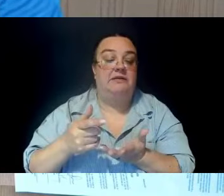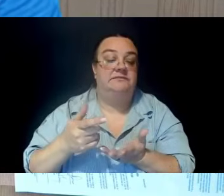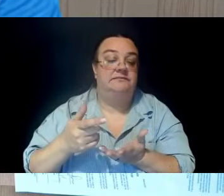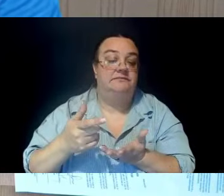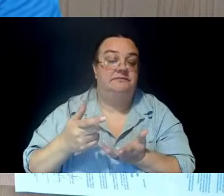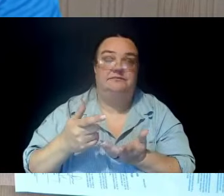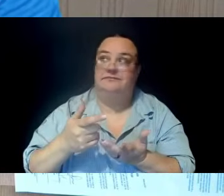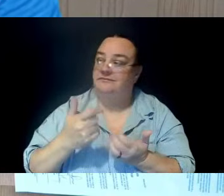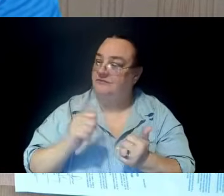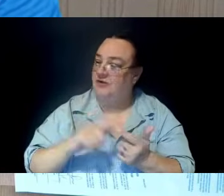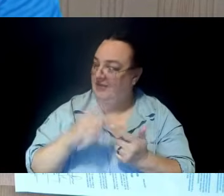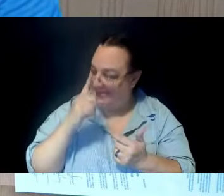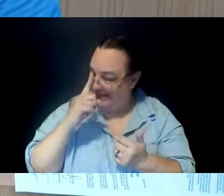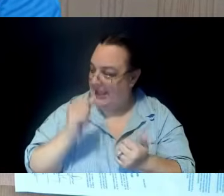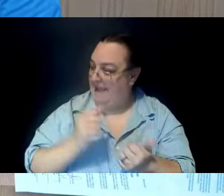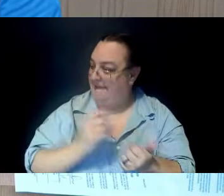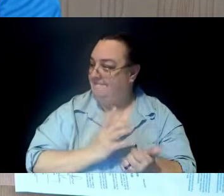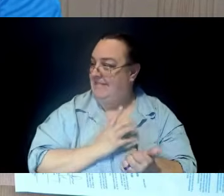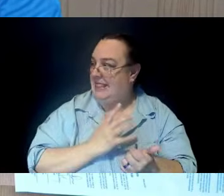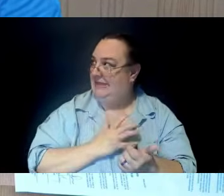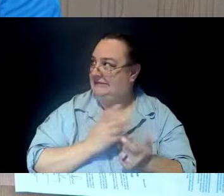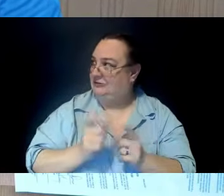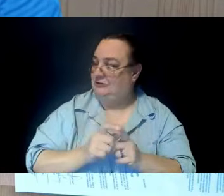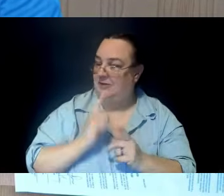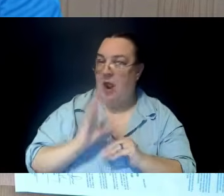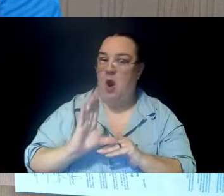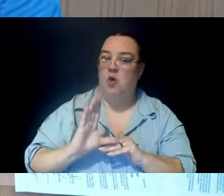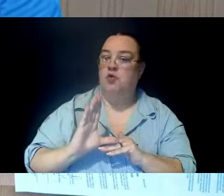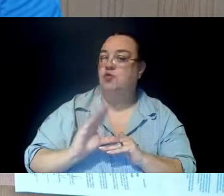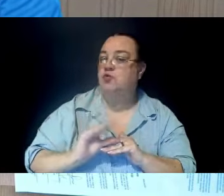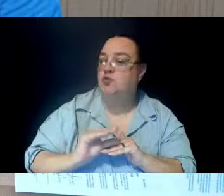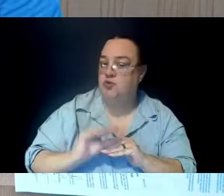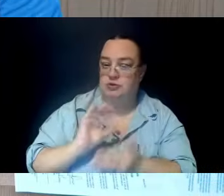trying to think of a polite term, a reduced amount of